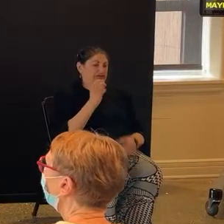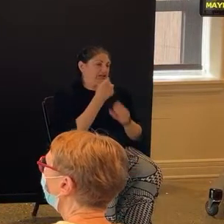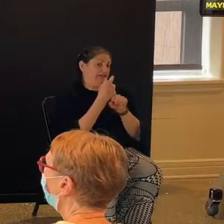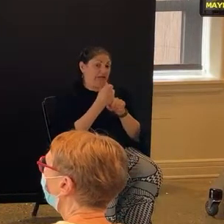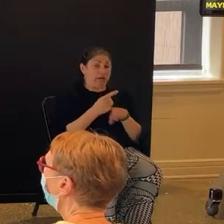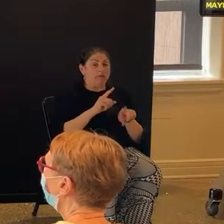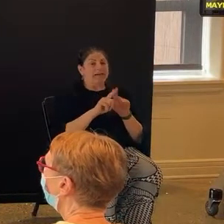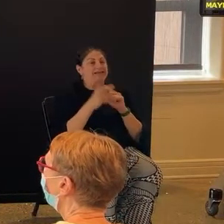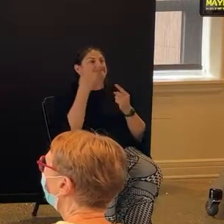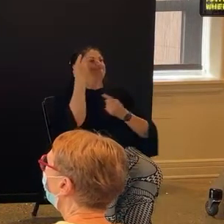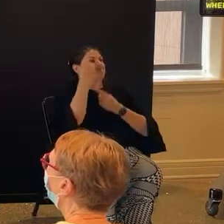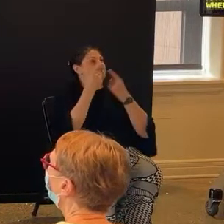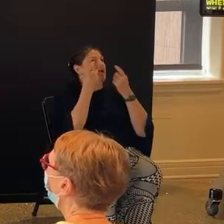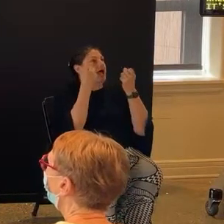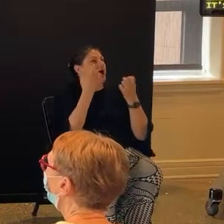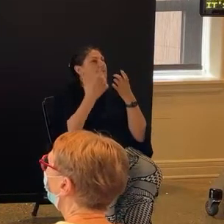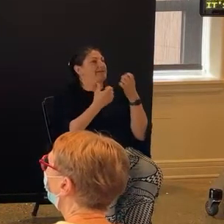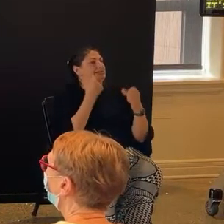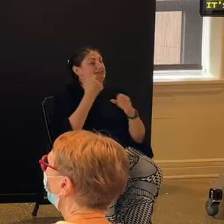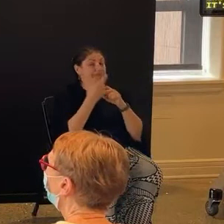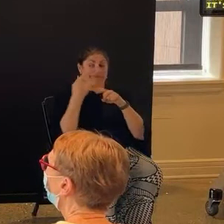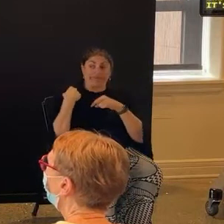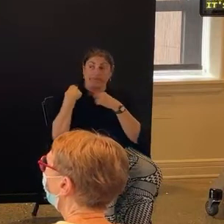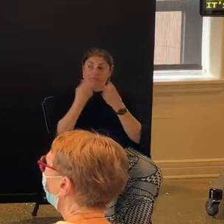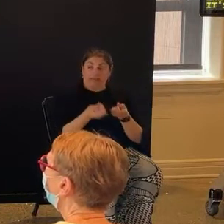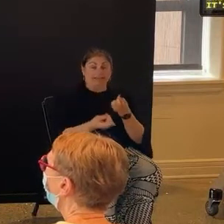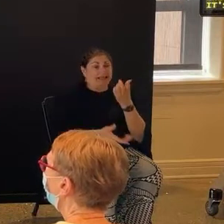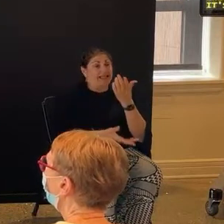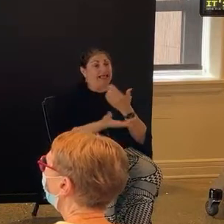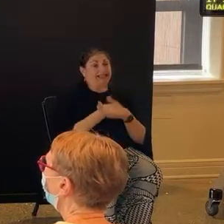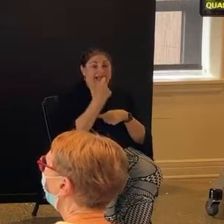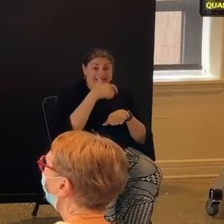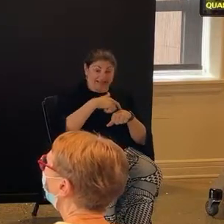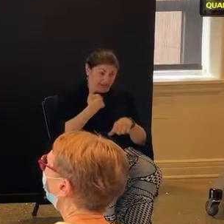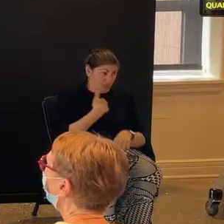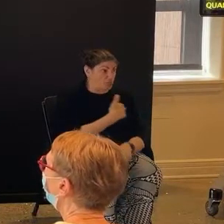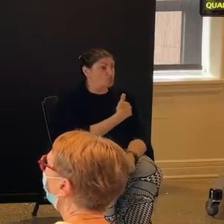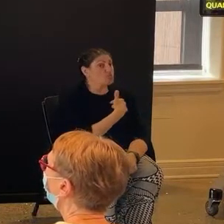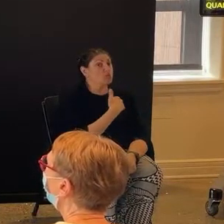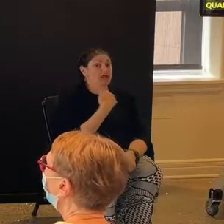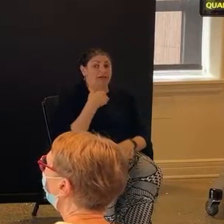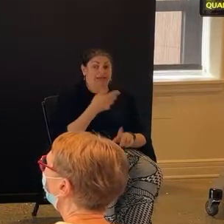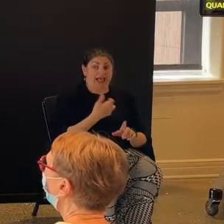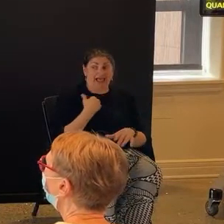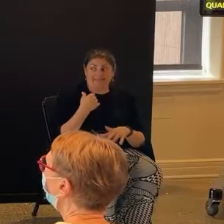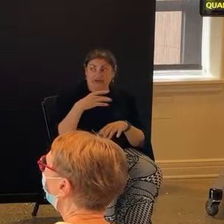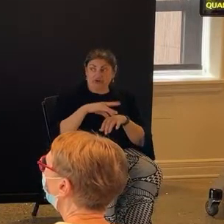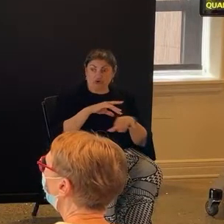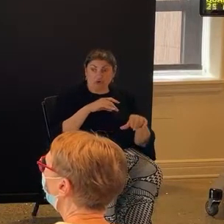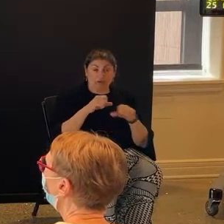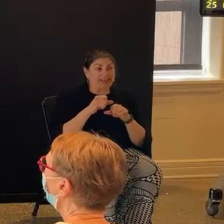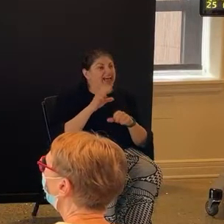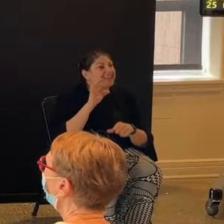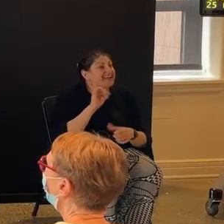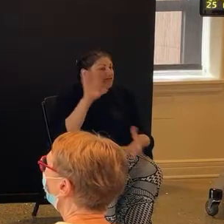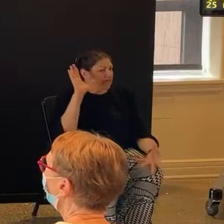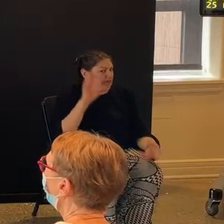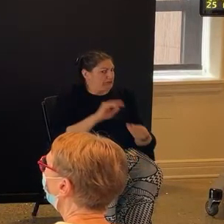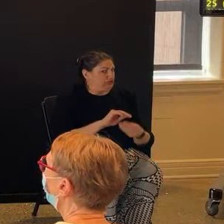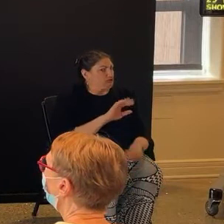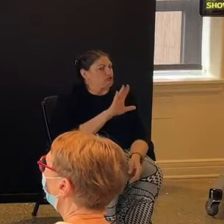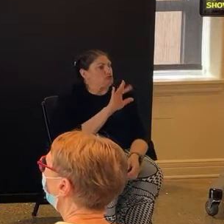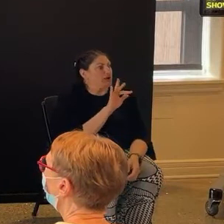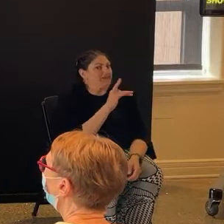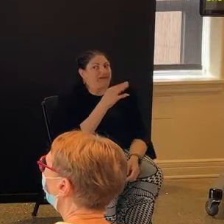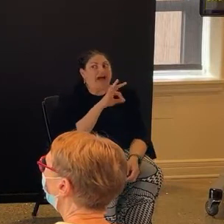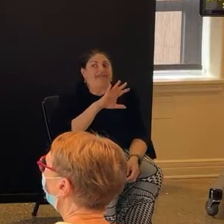years it's been since the last earthquake, that adds up to almost 25 feet that our coast has been shoved. So